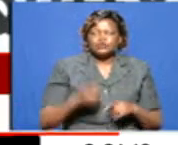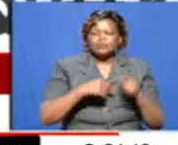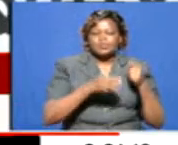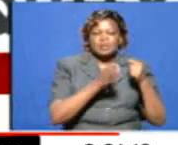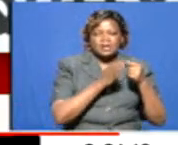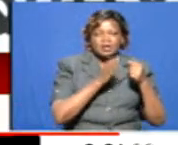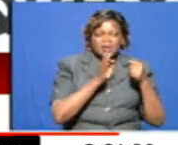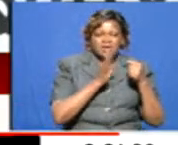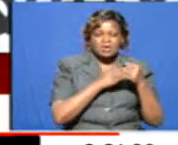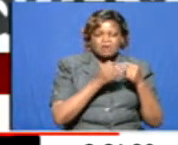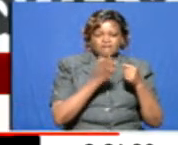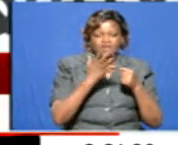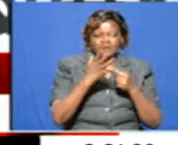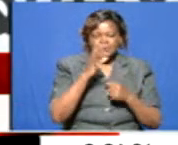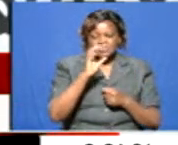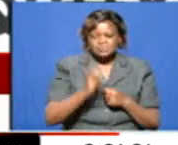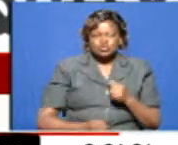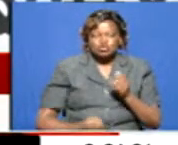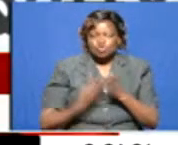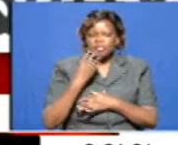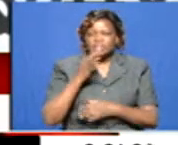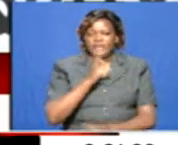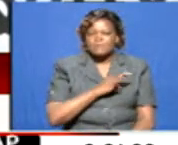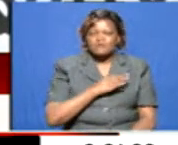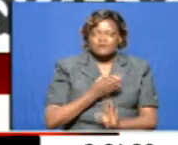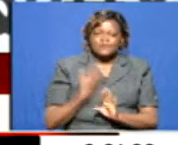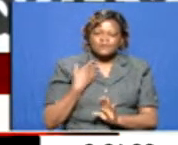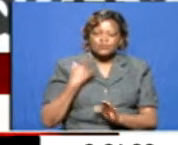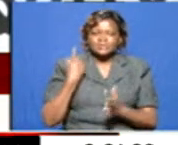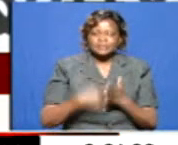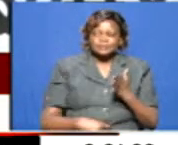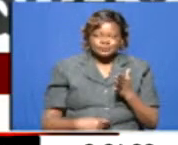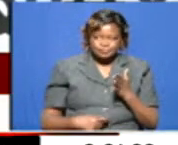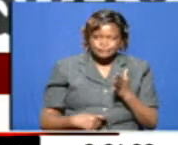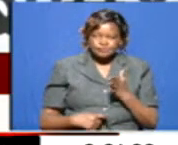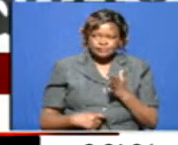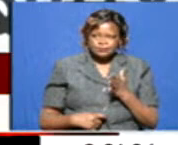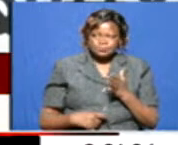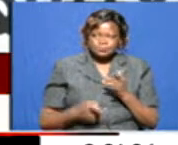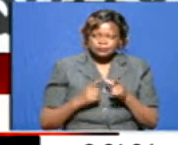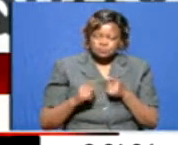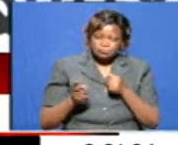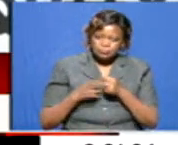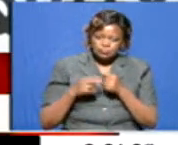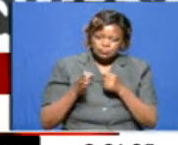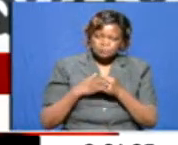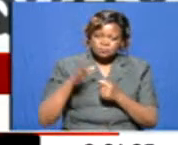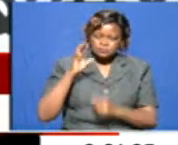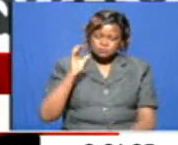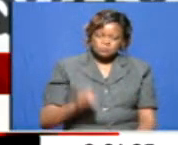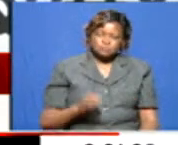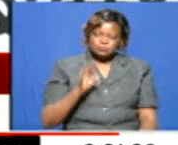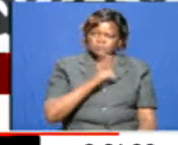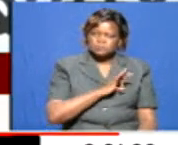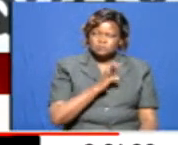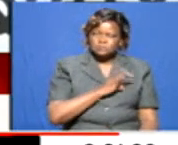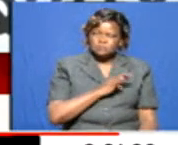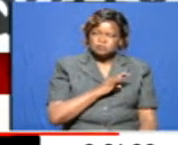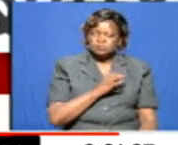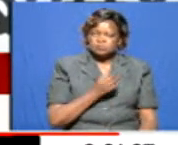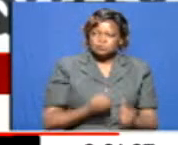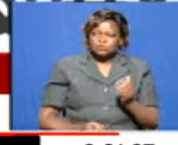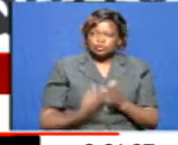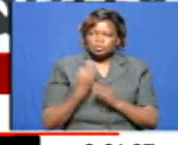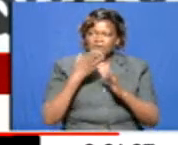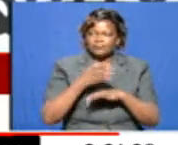85% growth in profit before tax, a 79% profit growth after